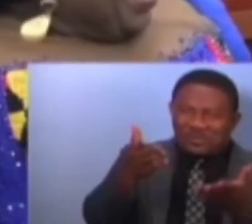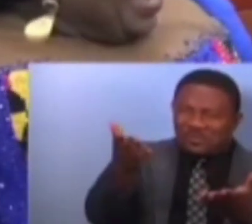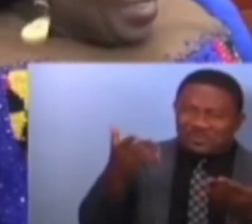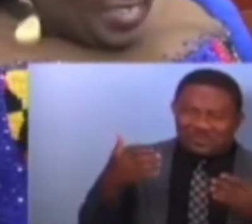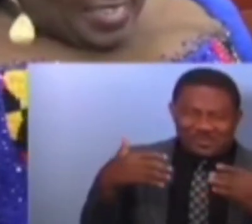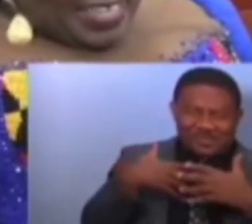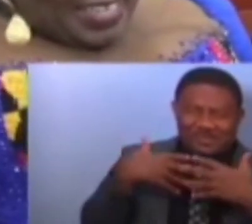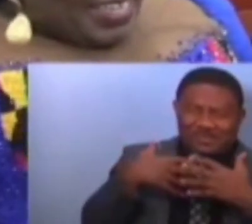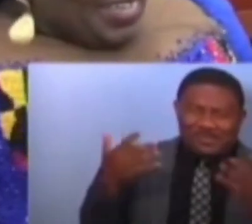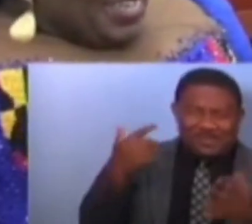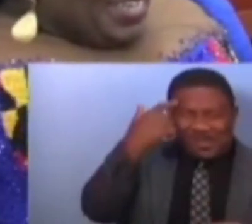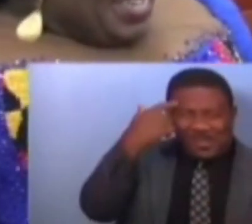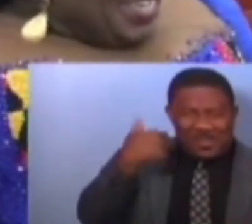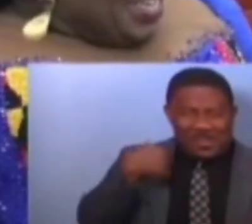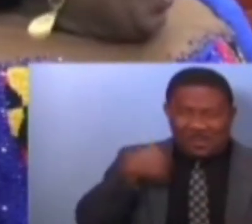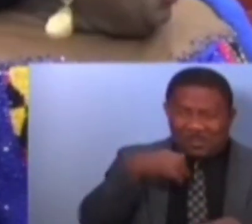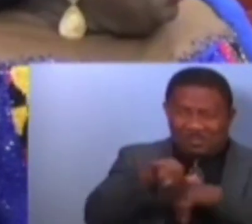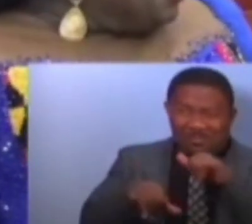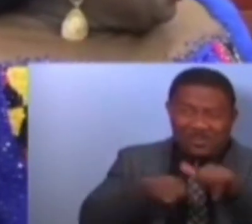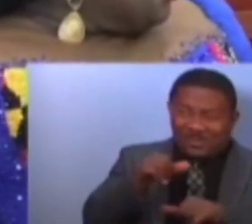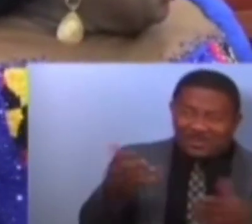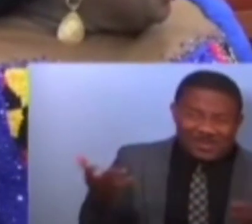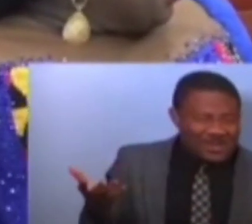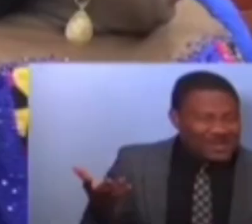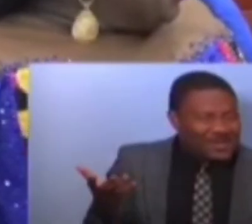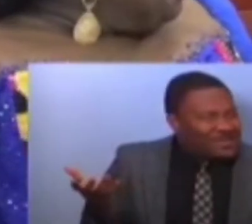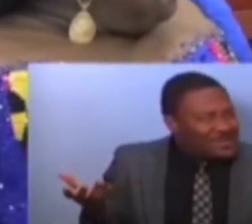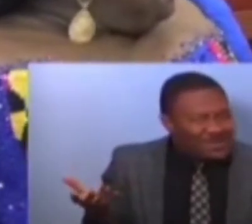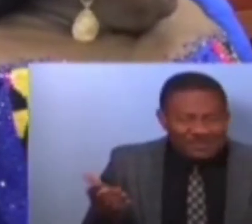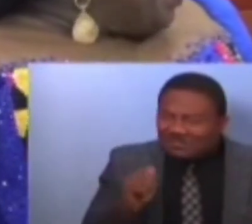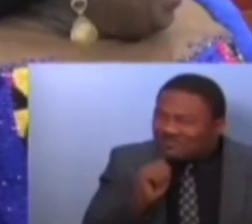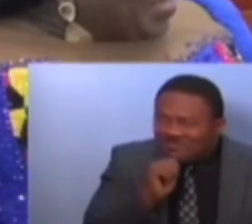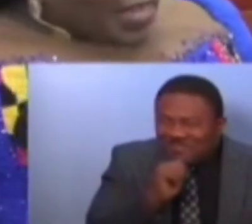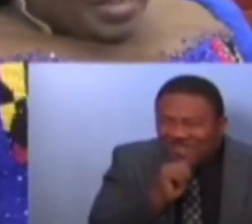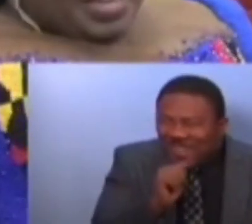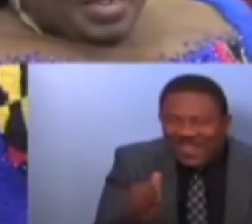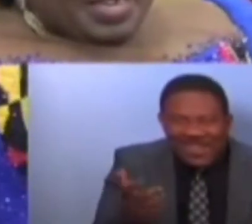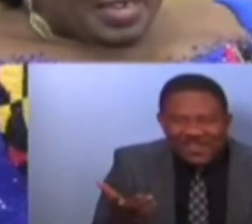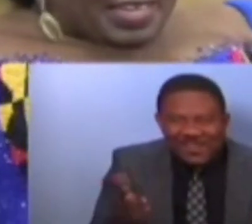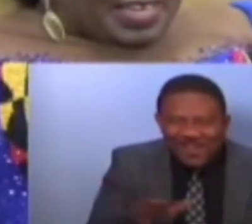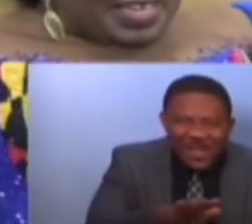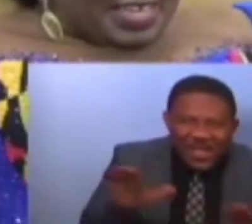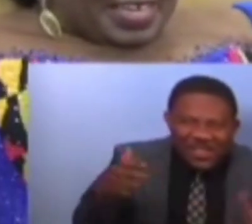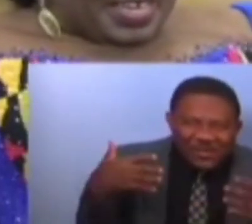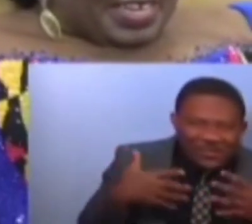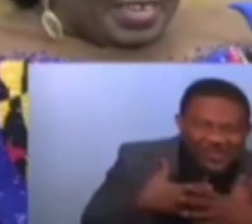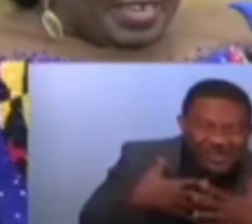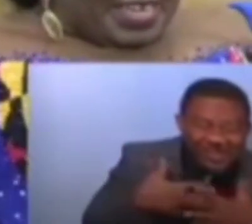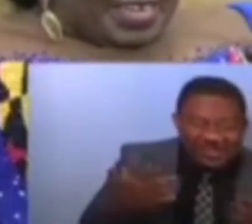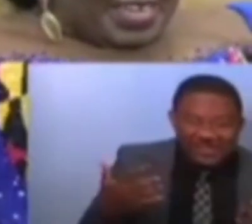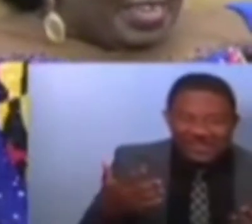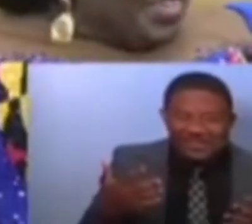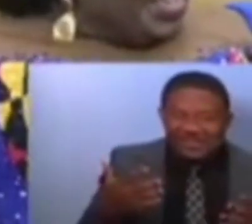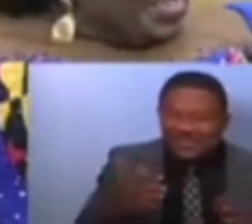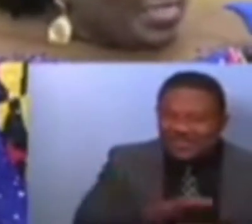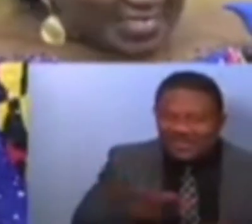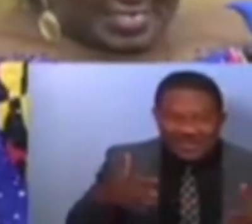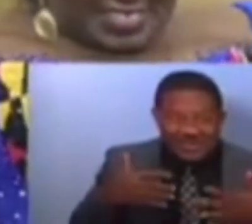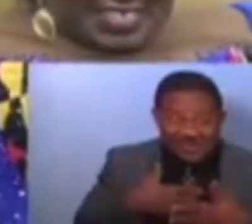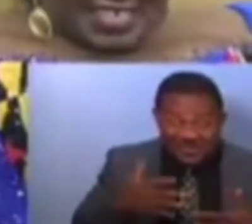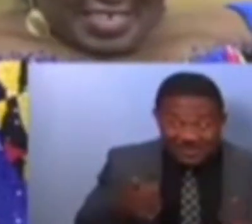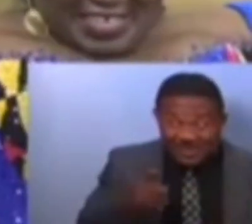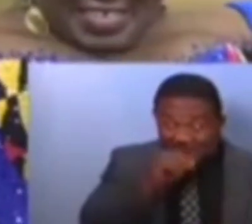fast one on you? Why are you scared? Mr. Speaker, why are they scared? We are not pulling a fast one on you. We will